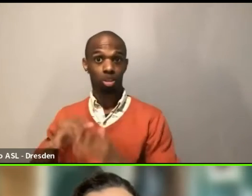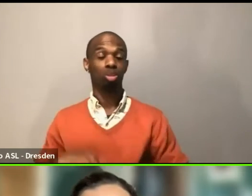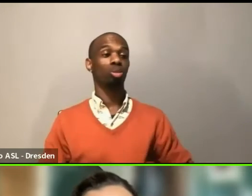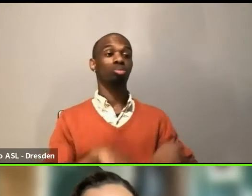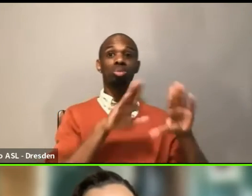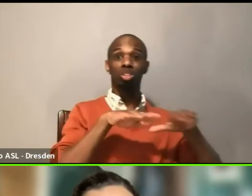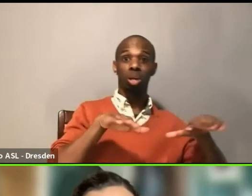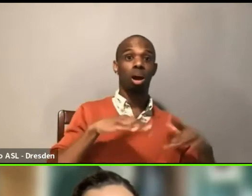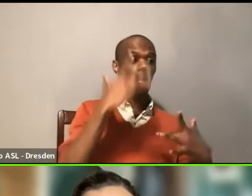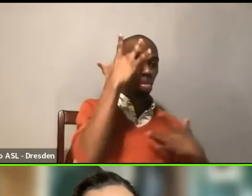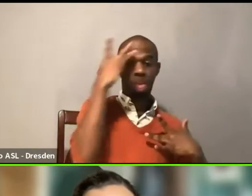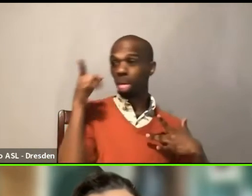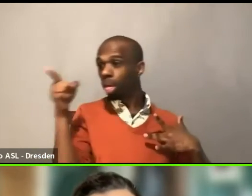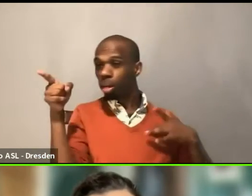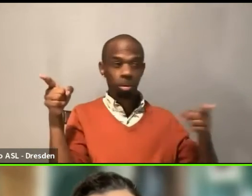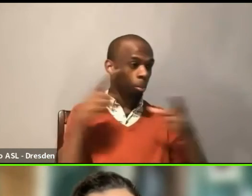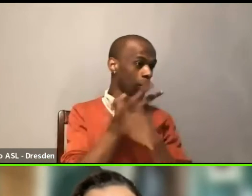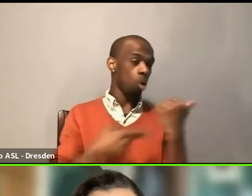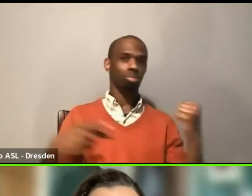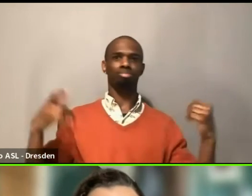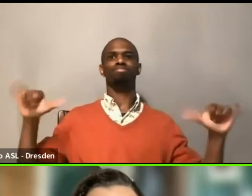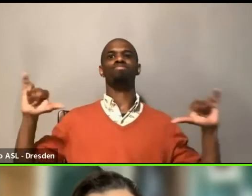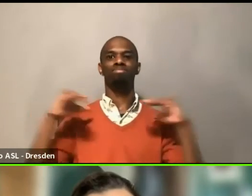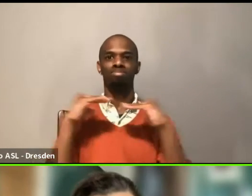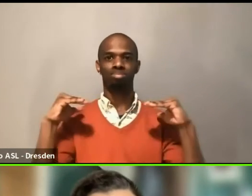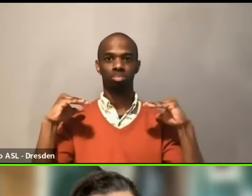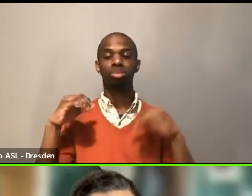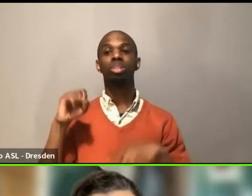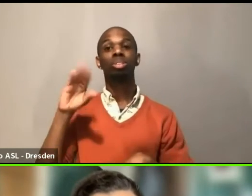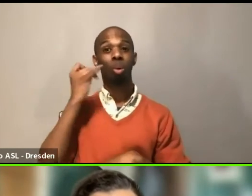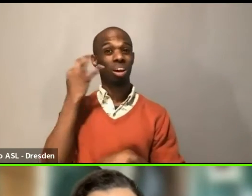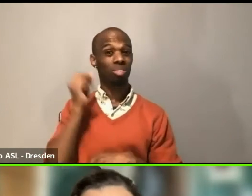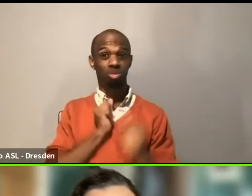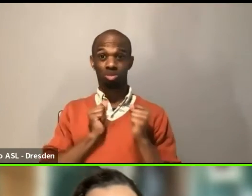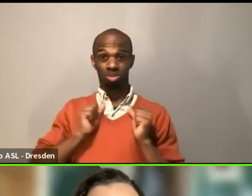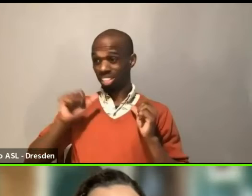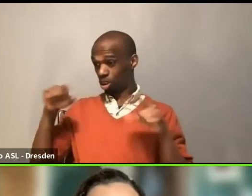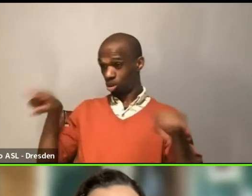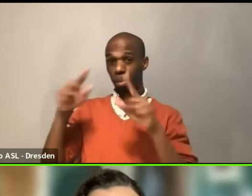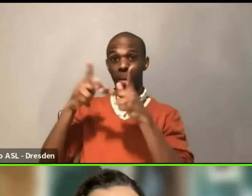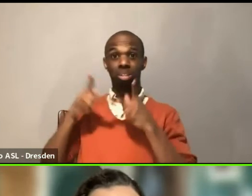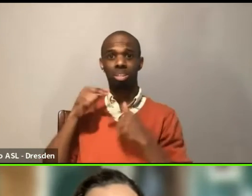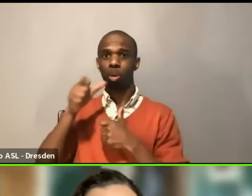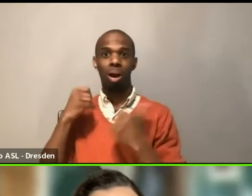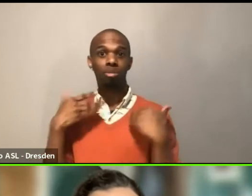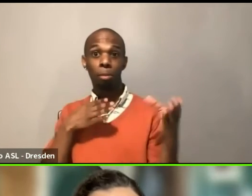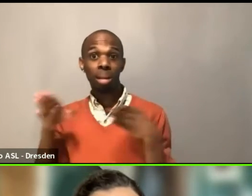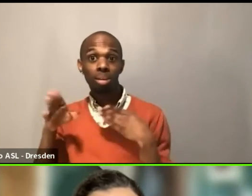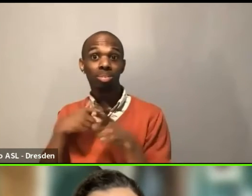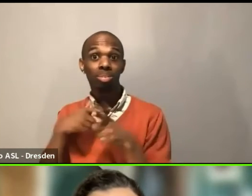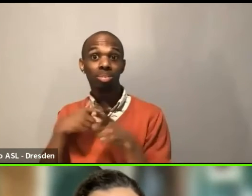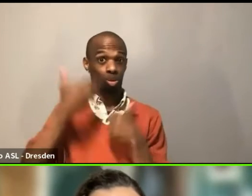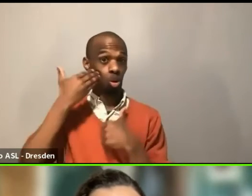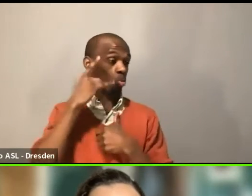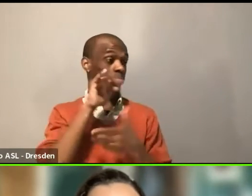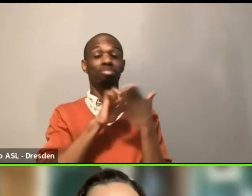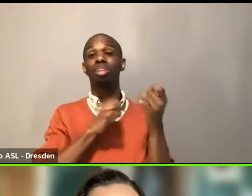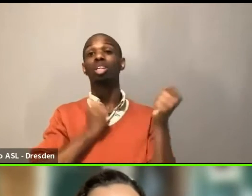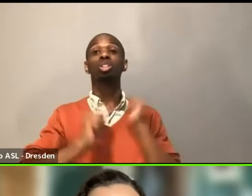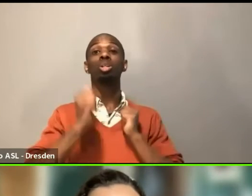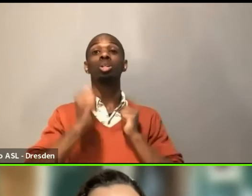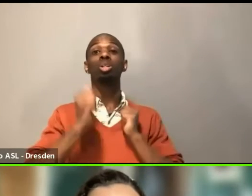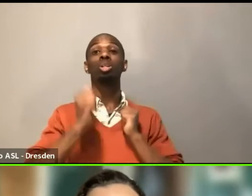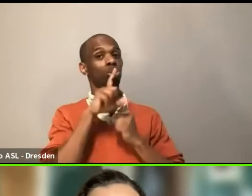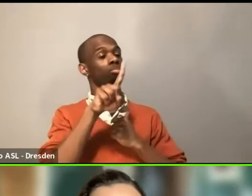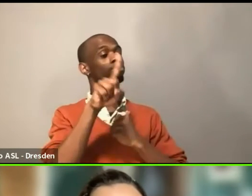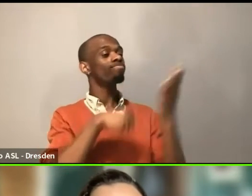plan for that. Like if an actor doesn't show up, the theater has a plan for it. The plan might be, we have to cancel the performance. Like that's what we have to do. We don't have understudies currently. We are